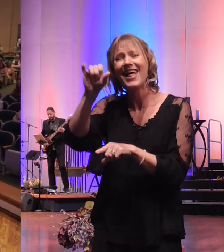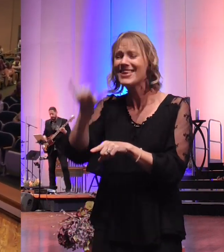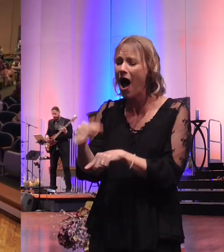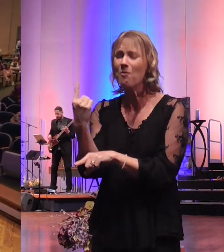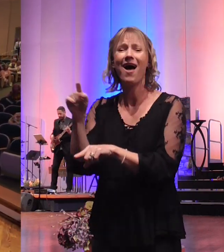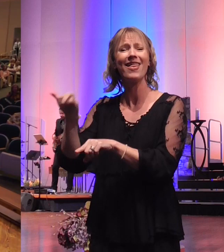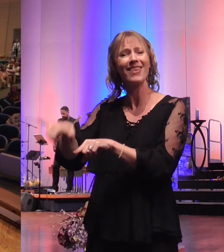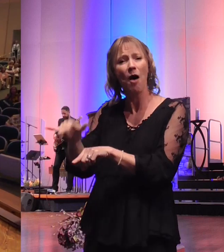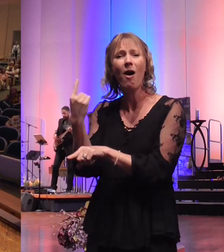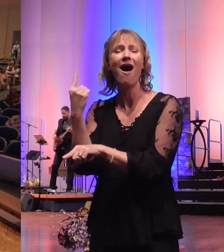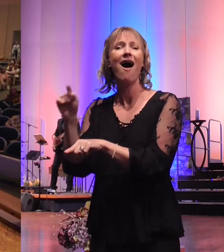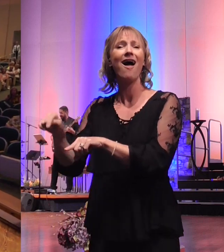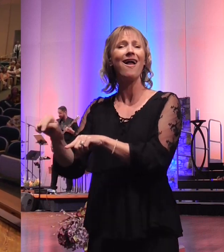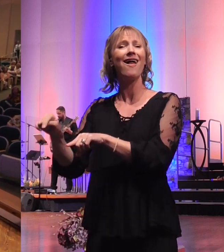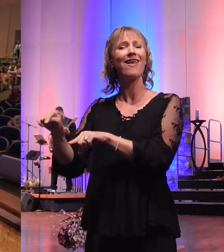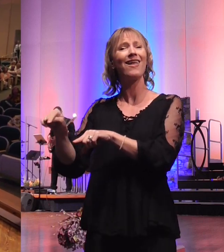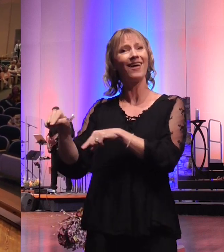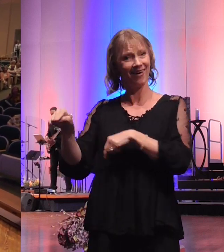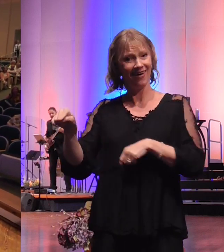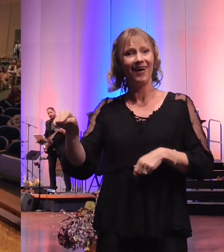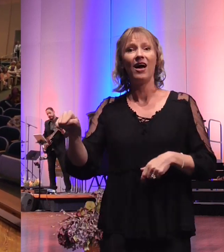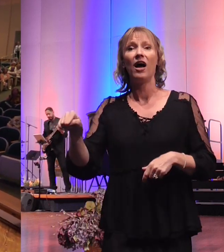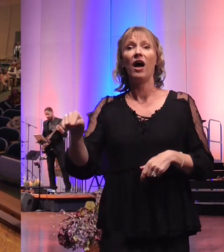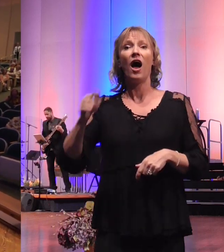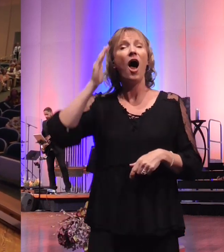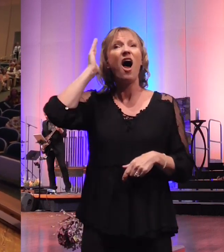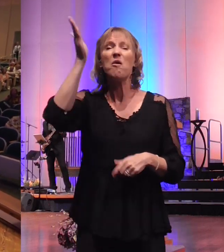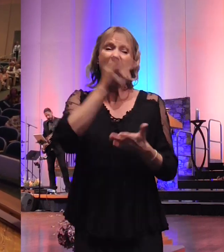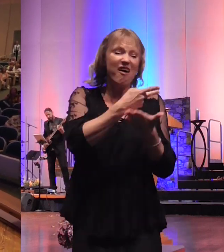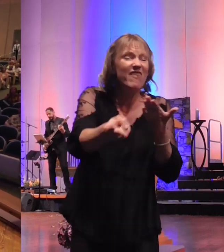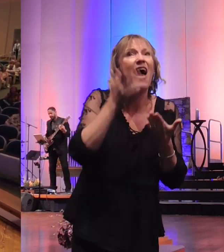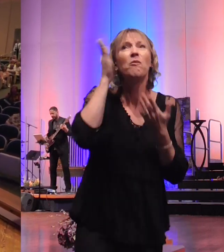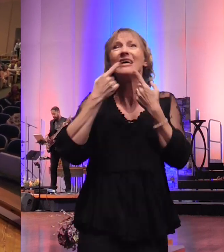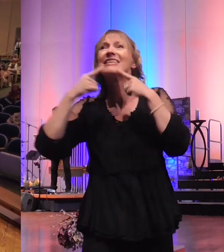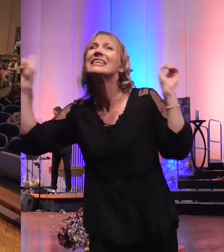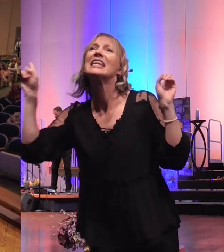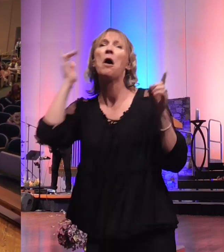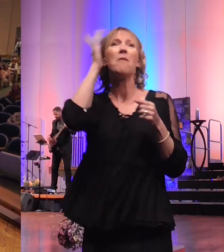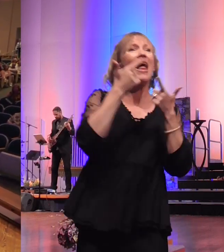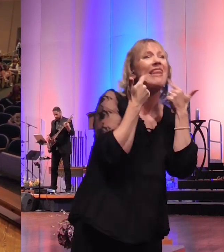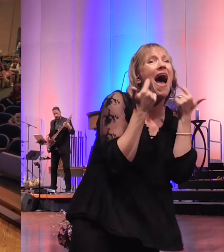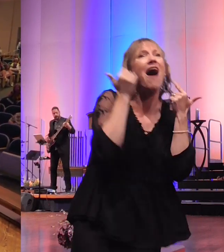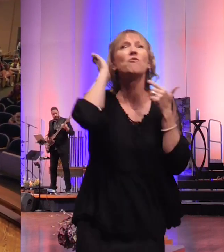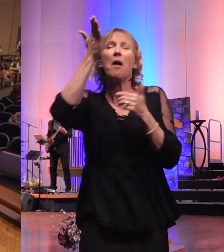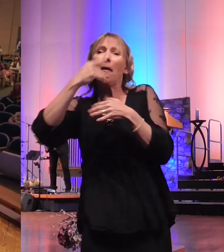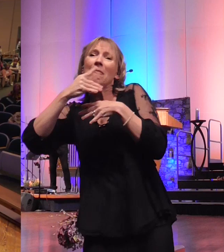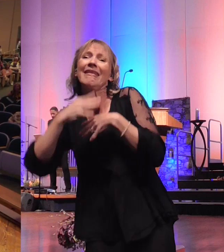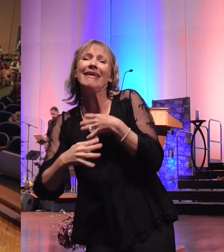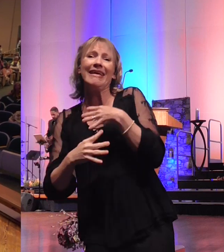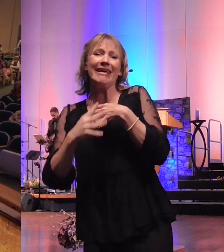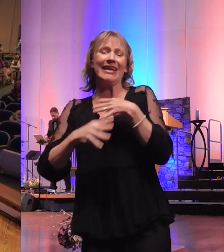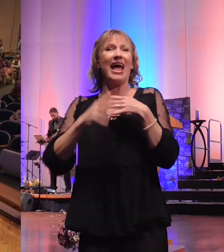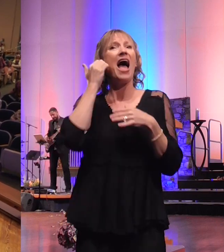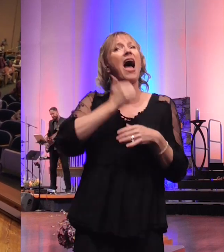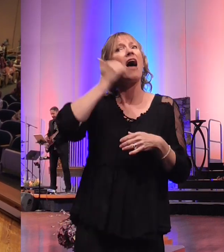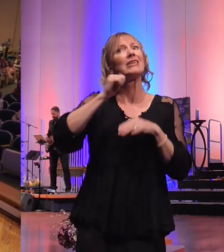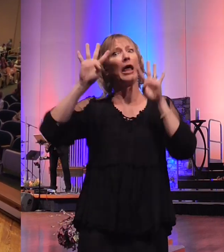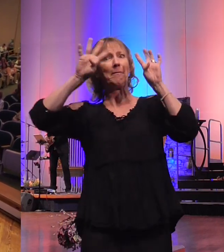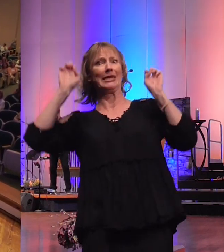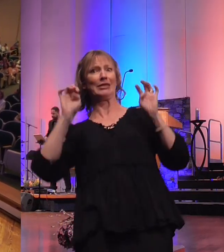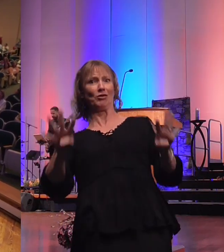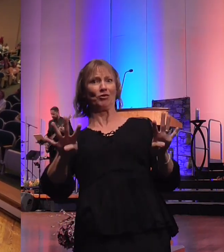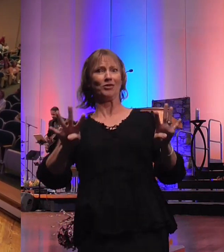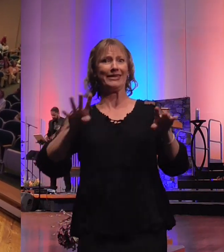that one. I will fail and I'll succeed, I'll laugh and I will bleed. Every day's a mystery